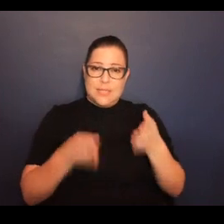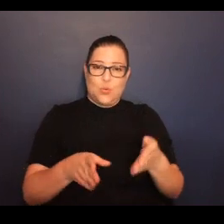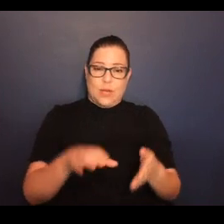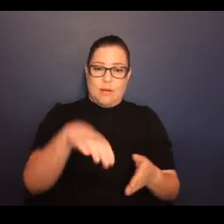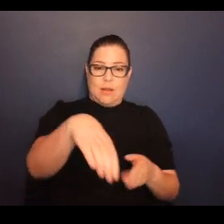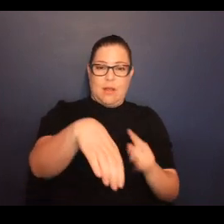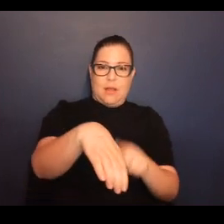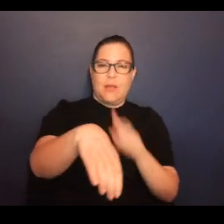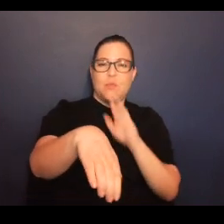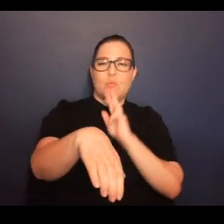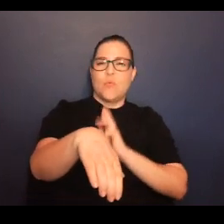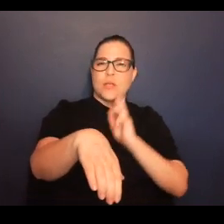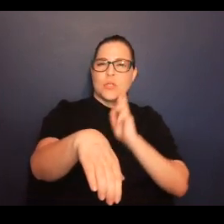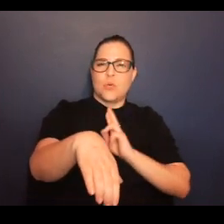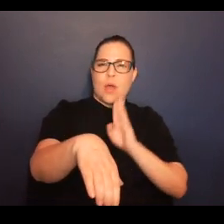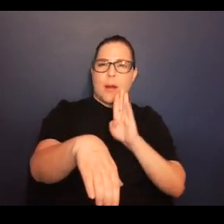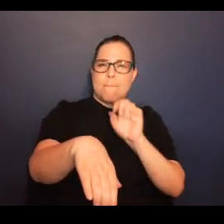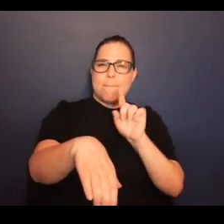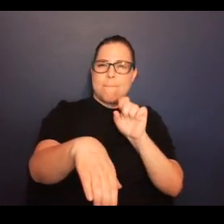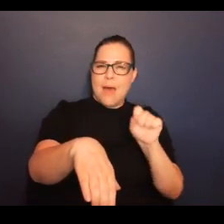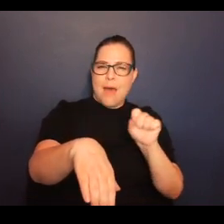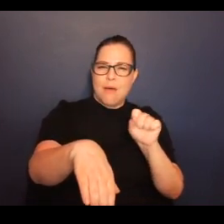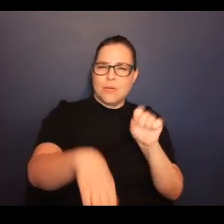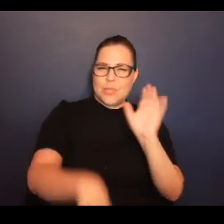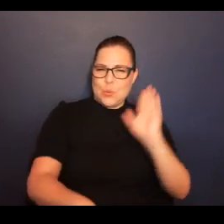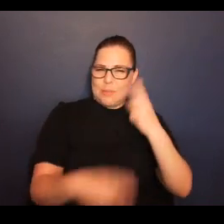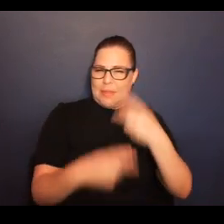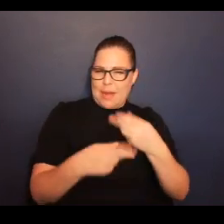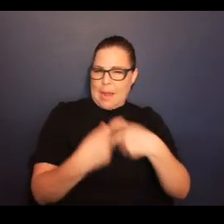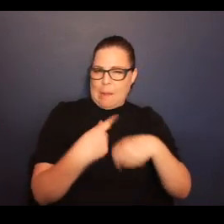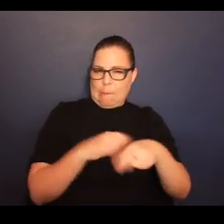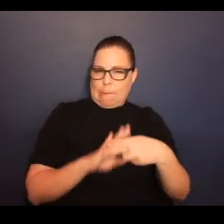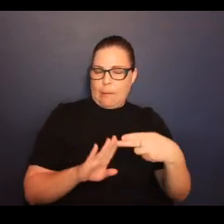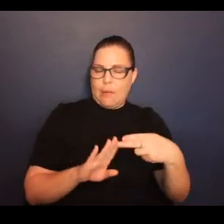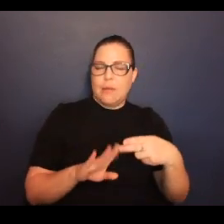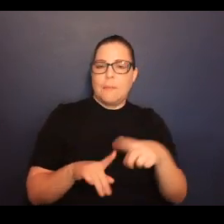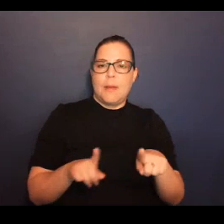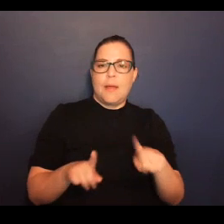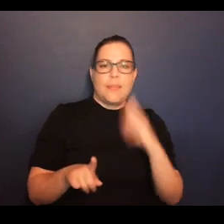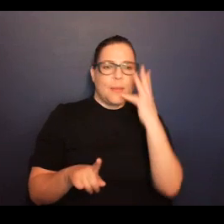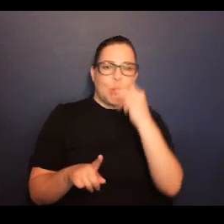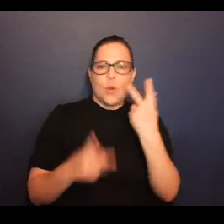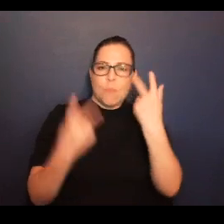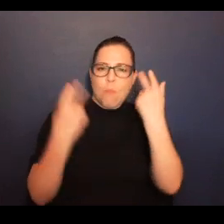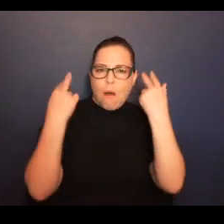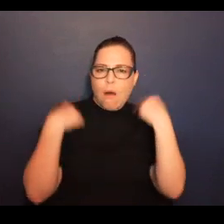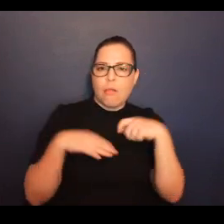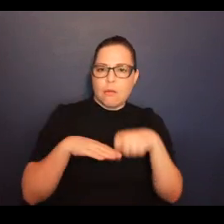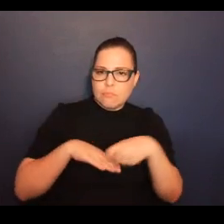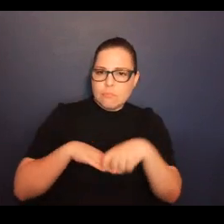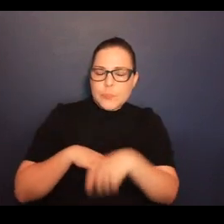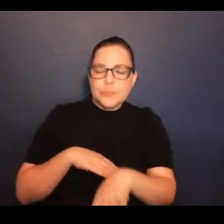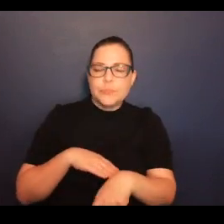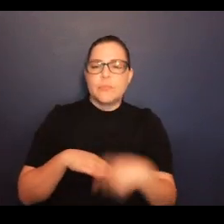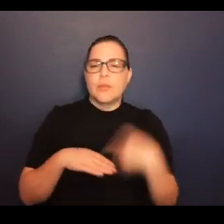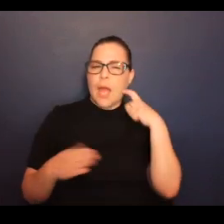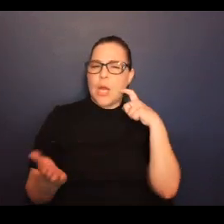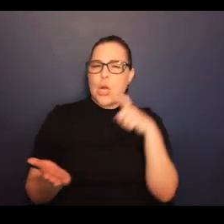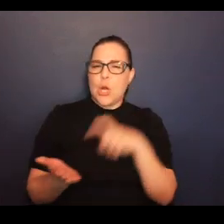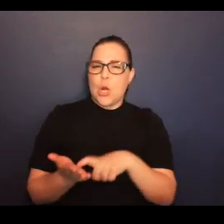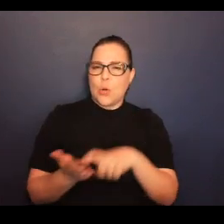that restaurant, used to be Bell's restaurant, and the beauty parlor and all that. And I noticed it's